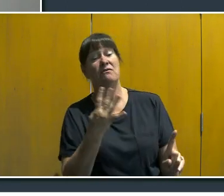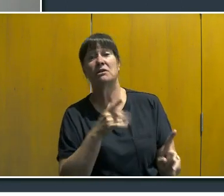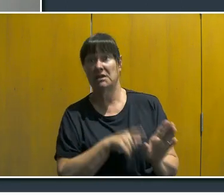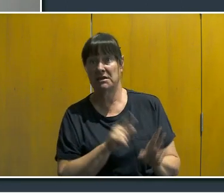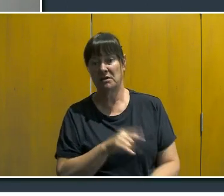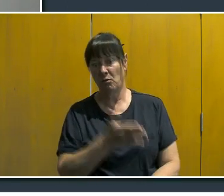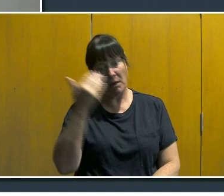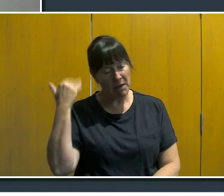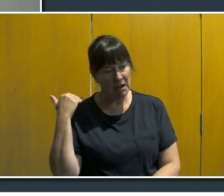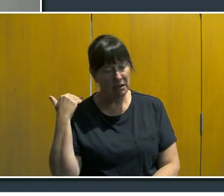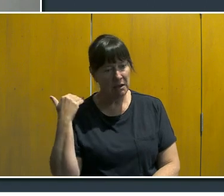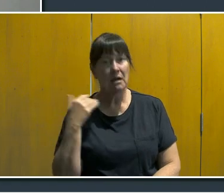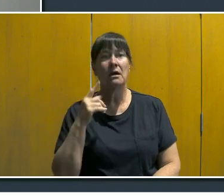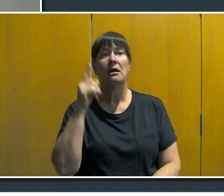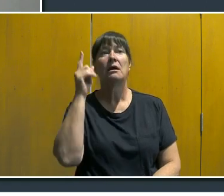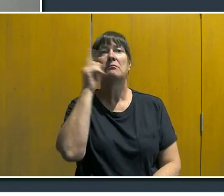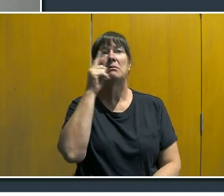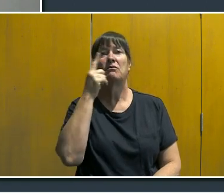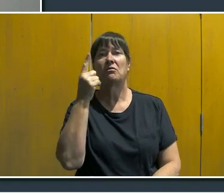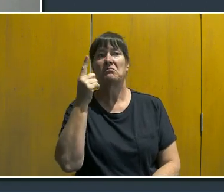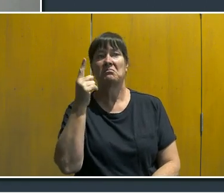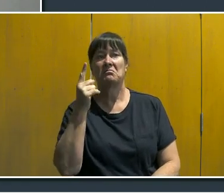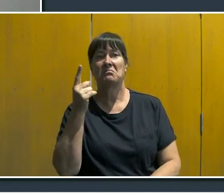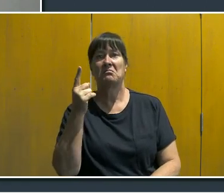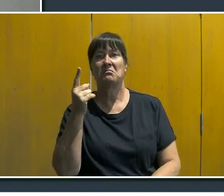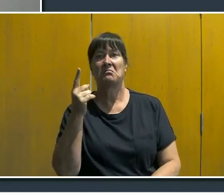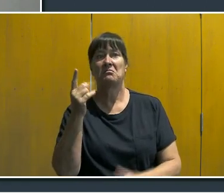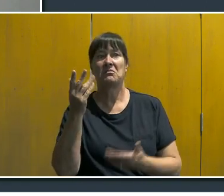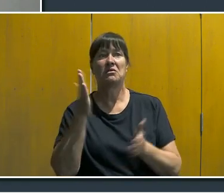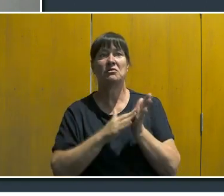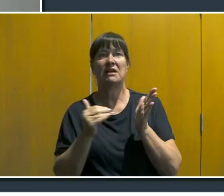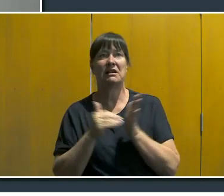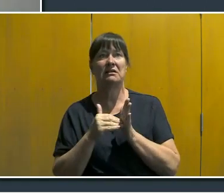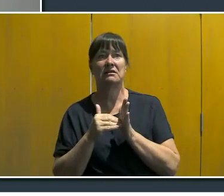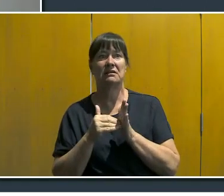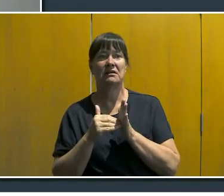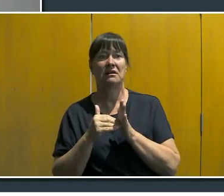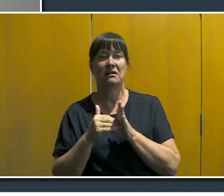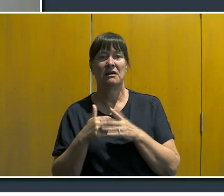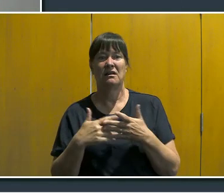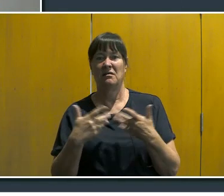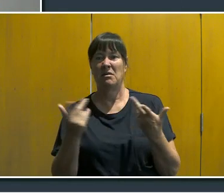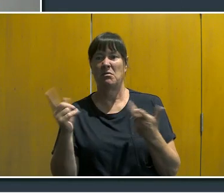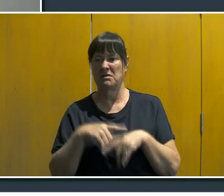the early days, people from all over the country left black bin bags at the end of Rotowhenua Road.